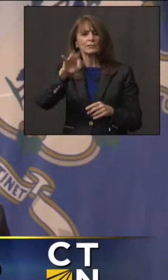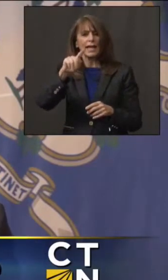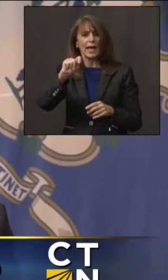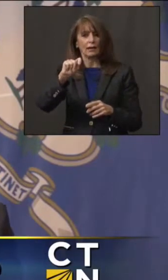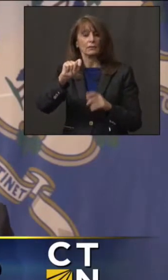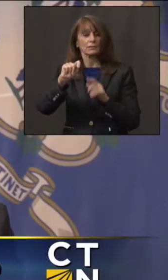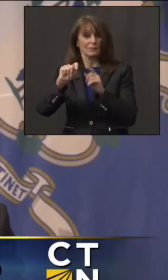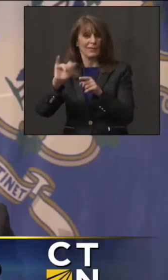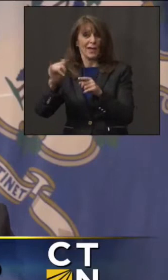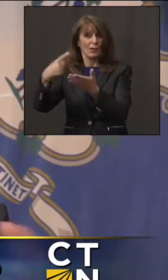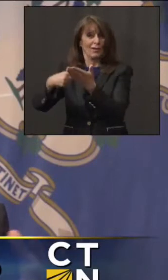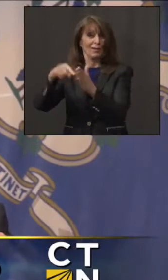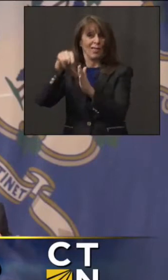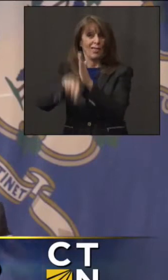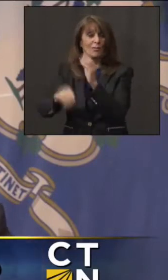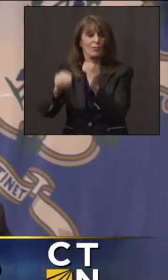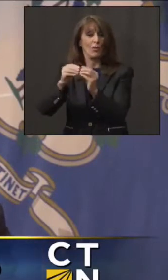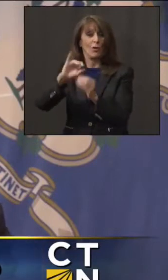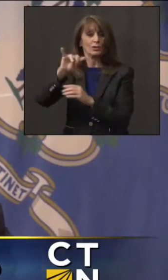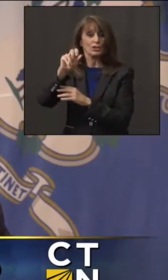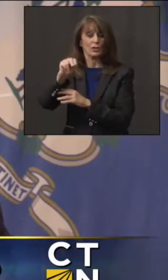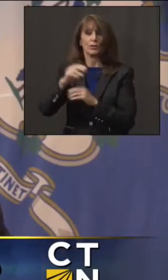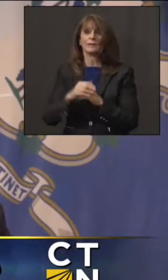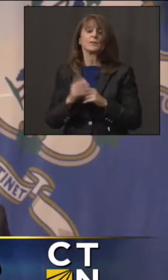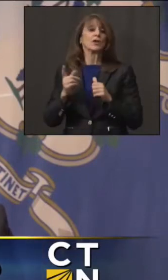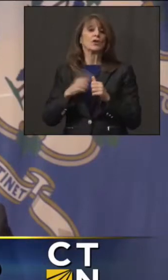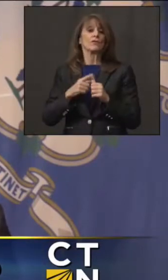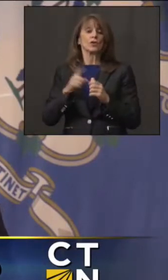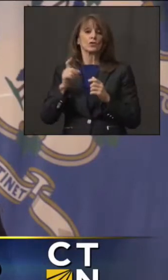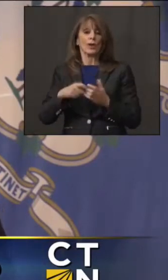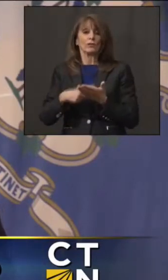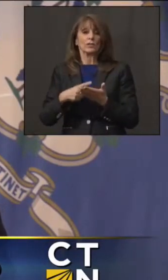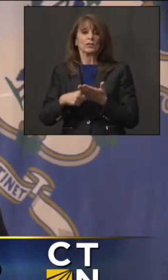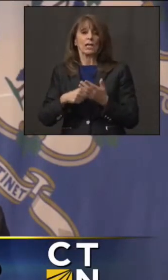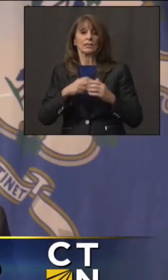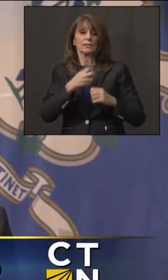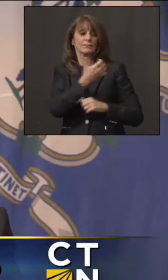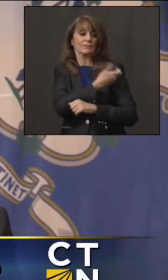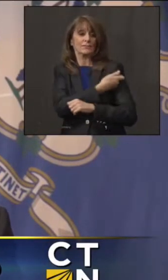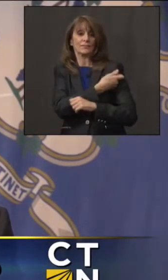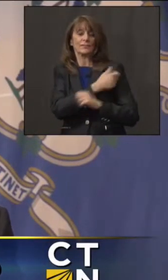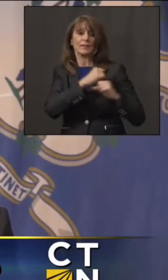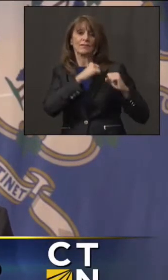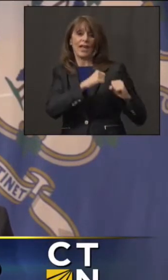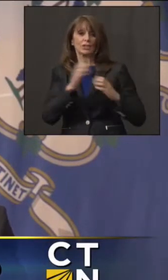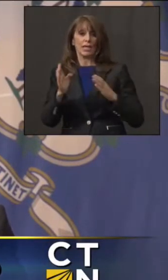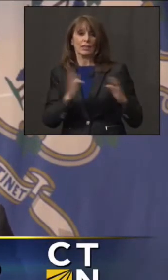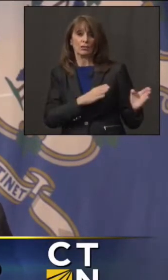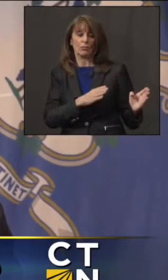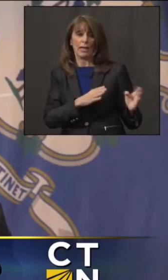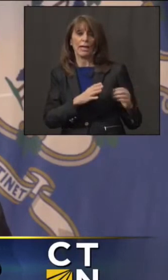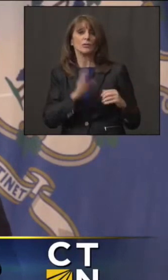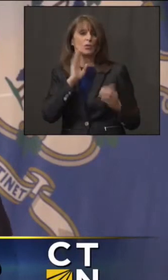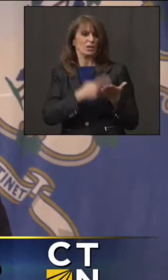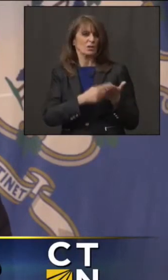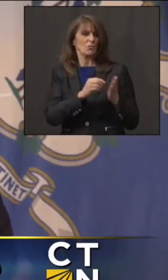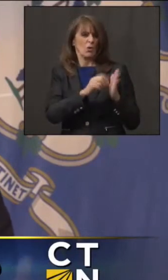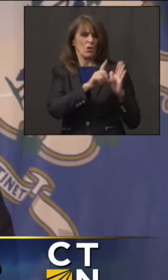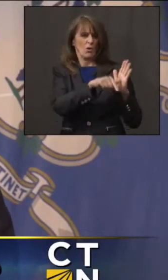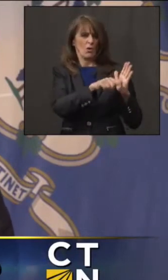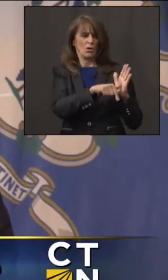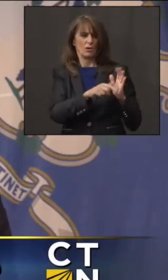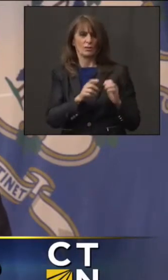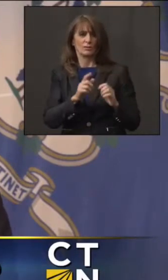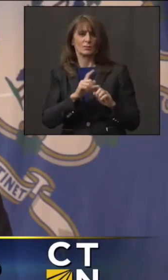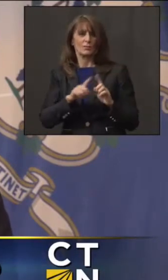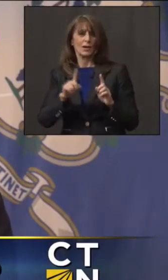January. We got to roll out our vaccination plan, which you'll hear a lot more about in a few days. And I'm sorry,